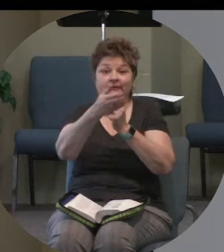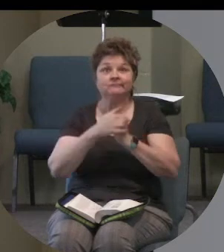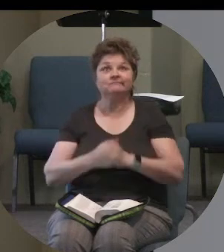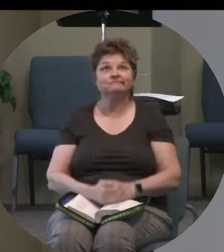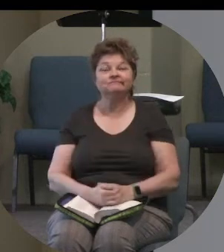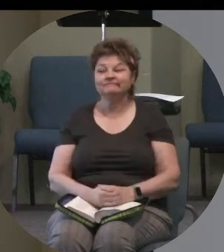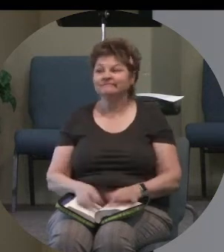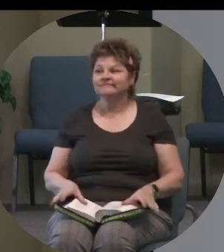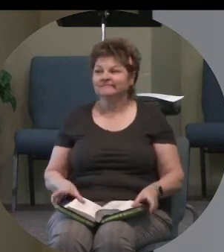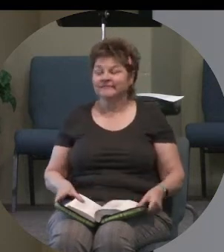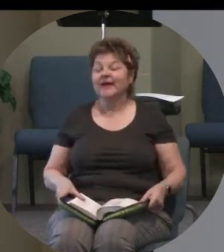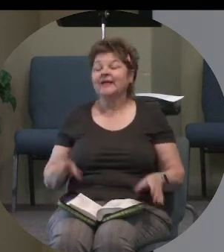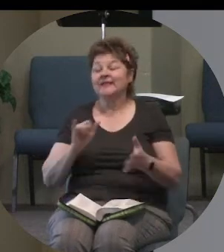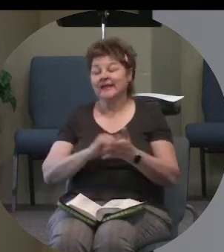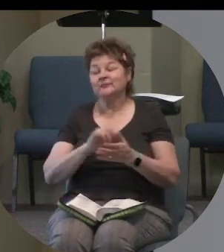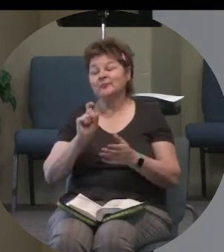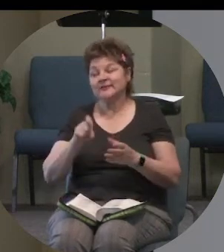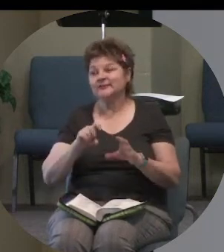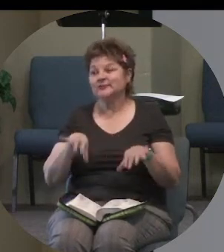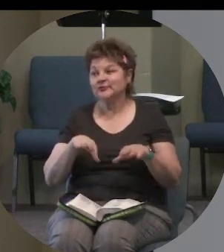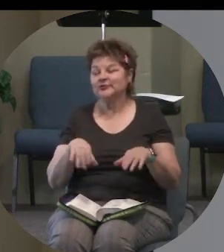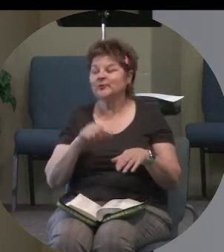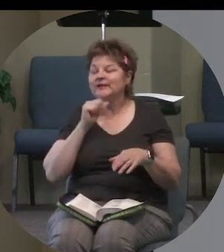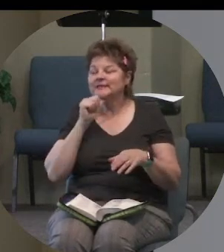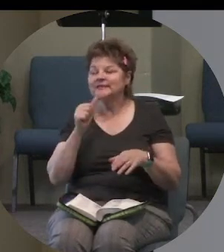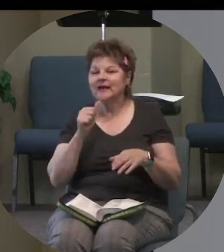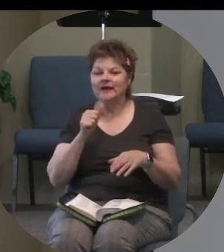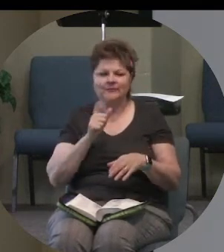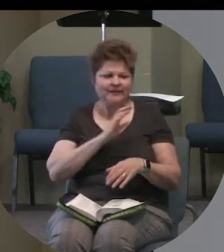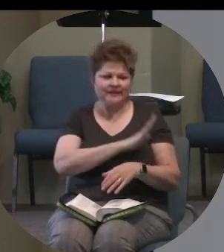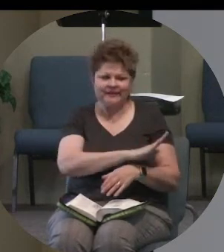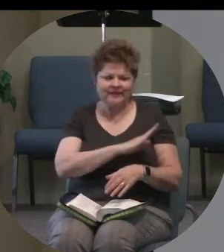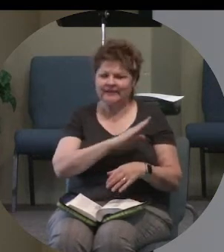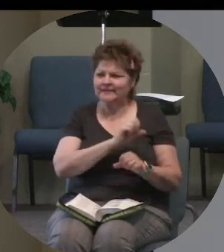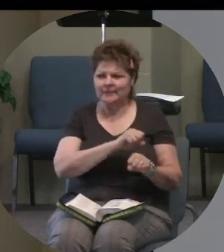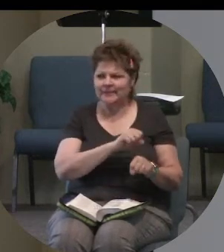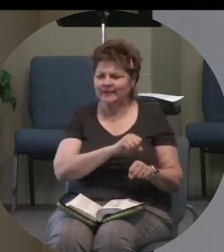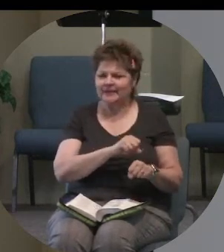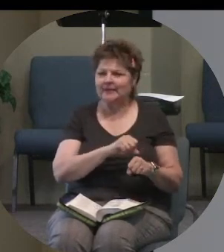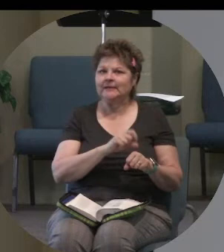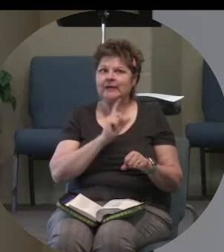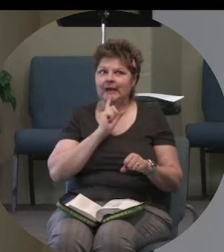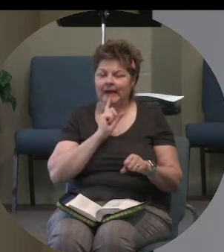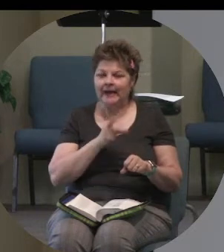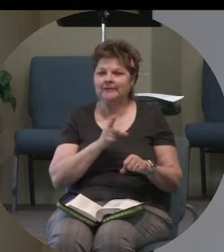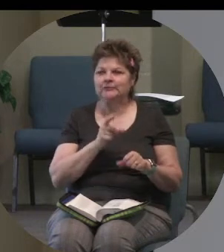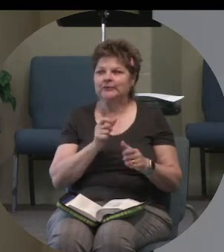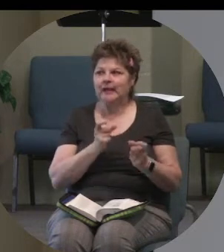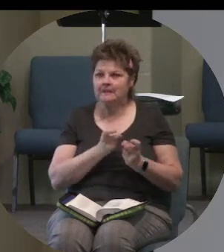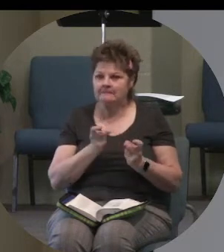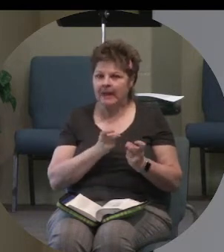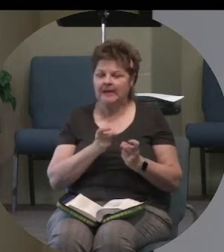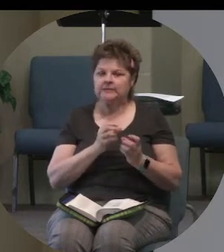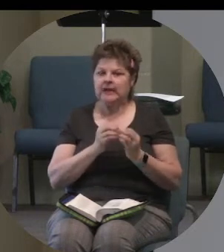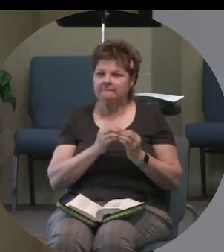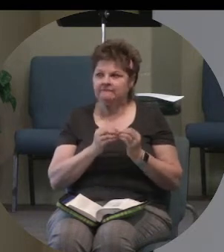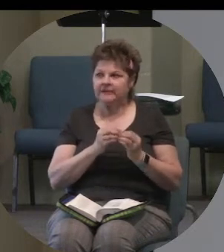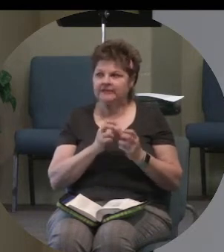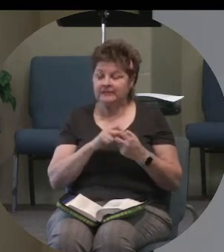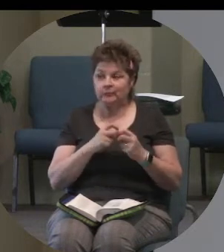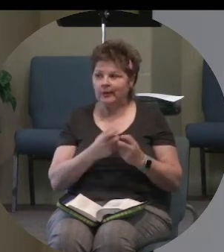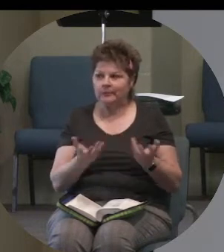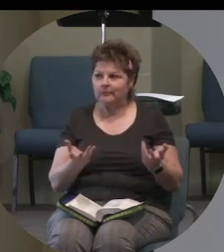Right? Because that's what we should do. It's not within Hezekiah's own ability to actually manage and fix this